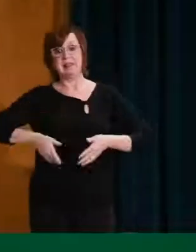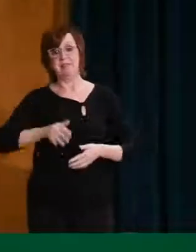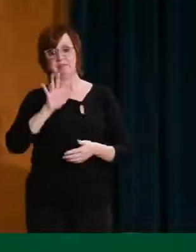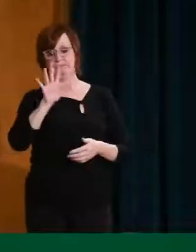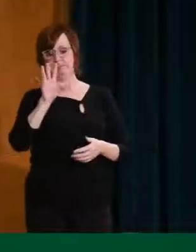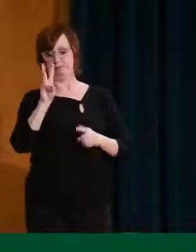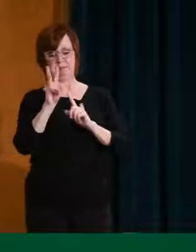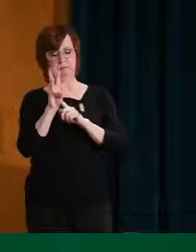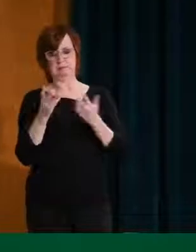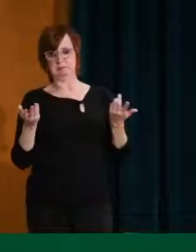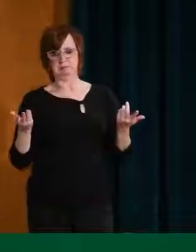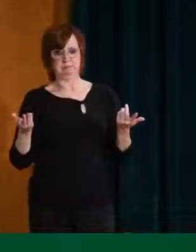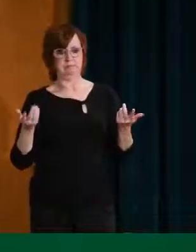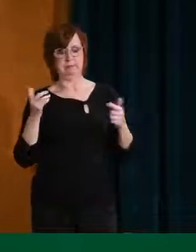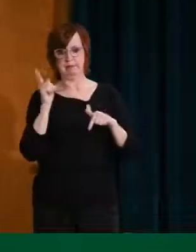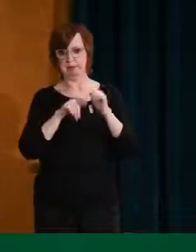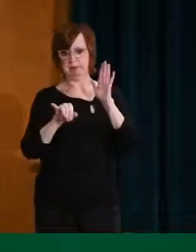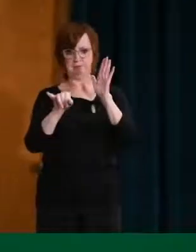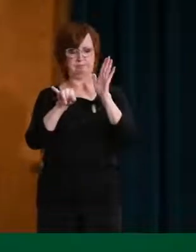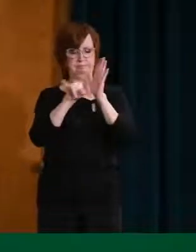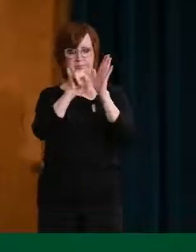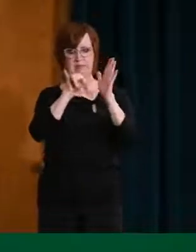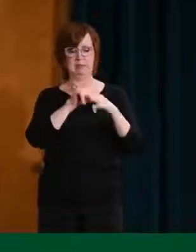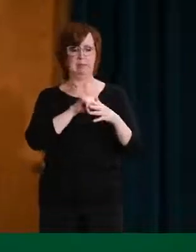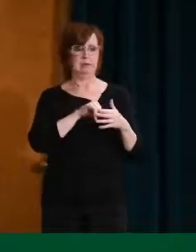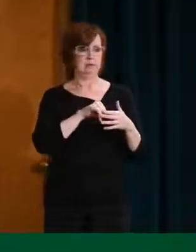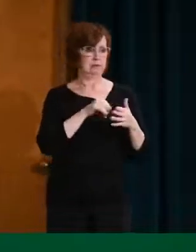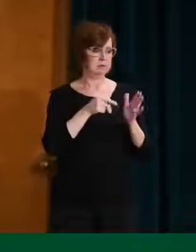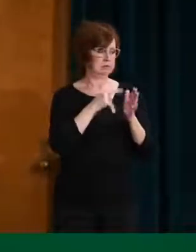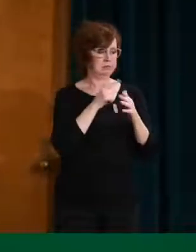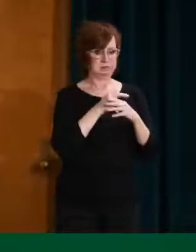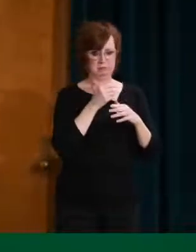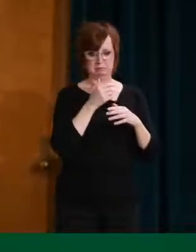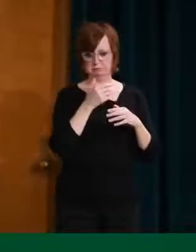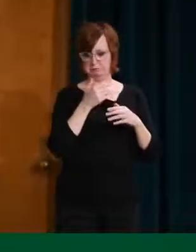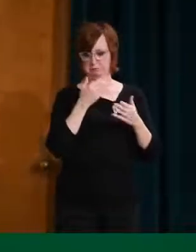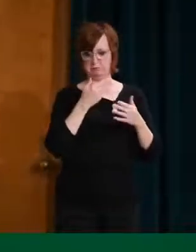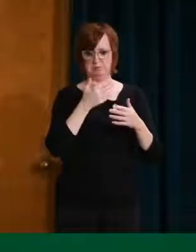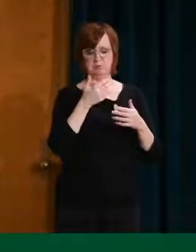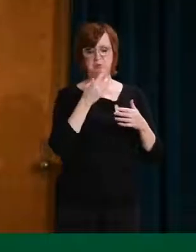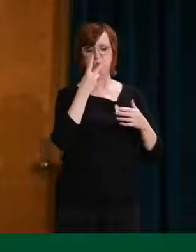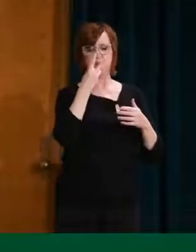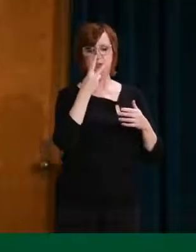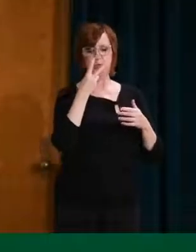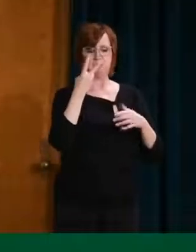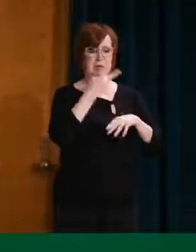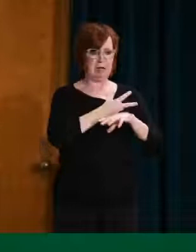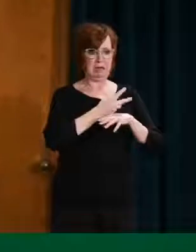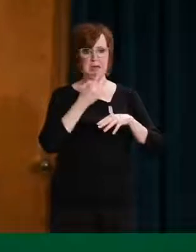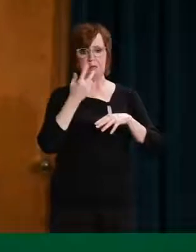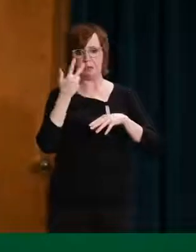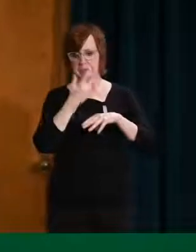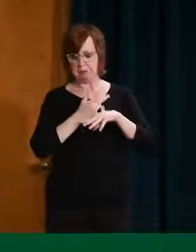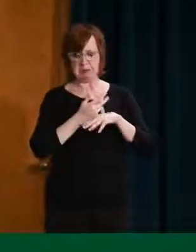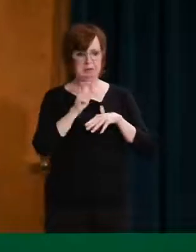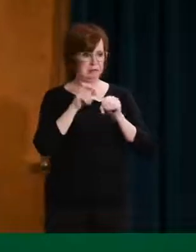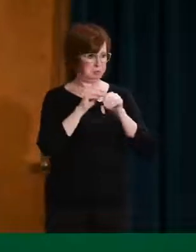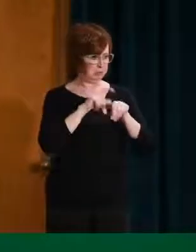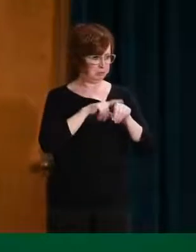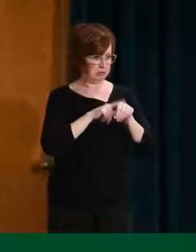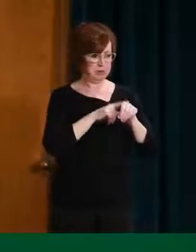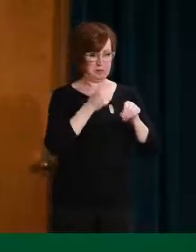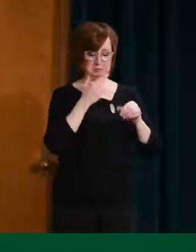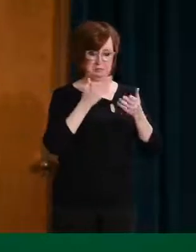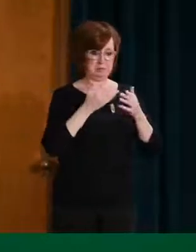cases of the last 2-3 days. It takes sometimes 2-3 days to complete an investigation. Sometimes it takes a bit longer where you absolutely can't find